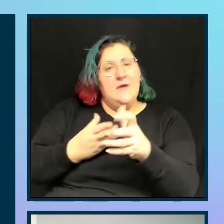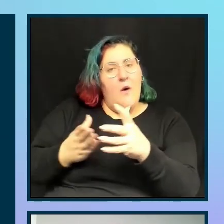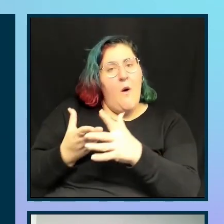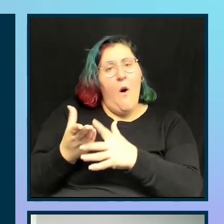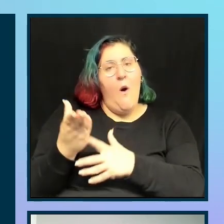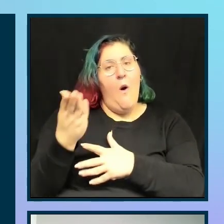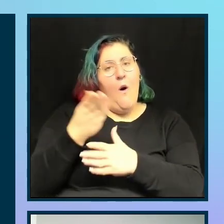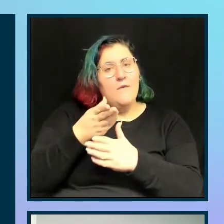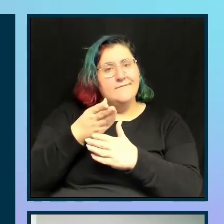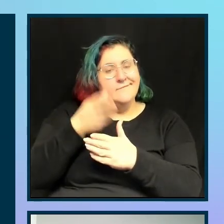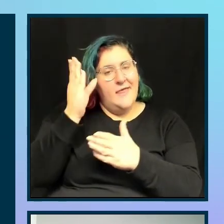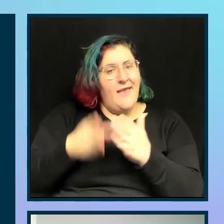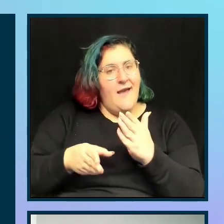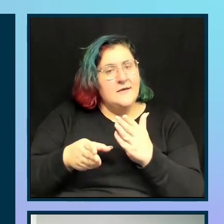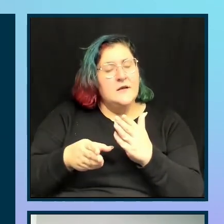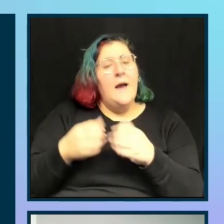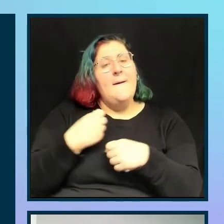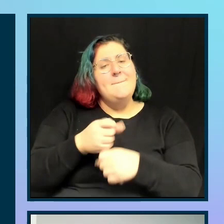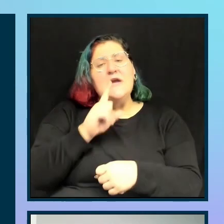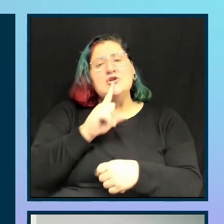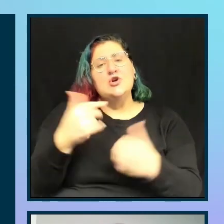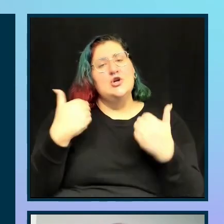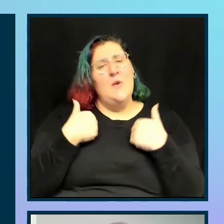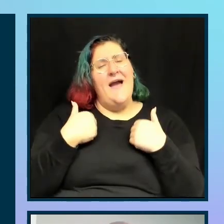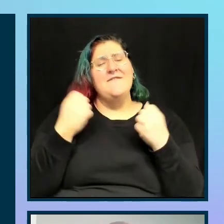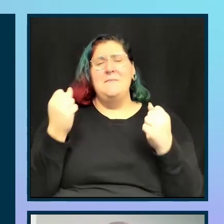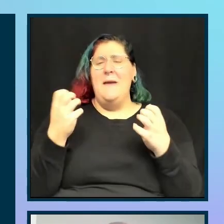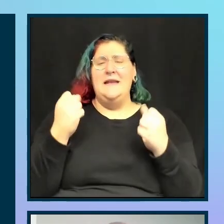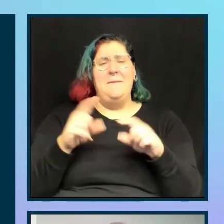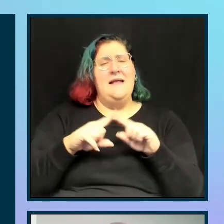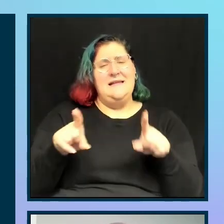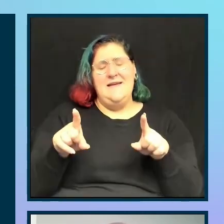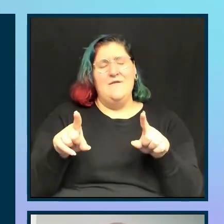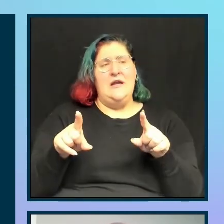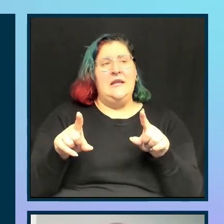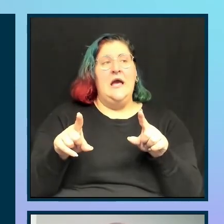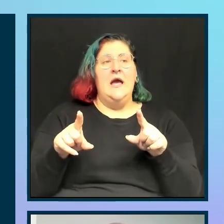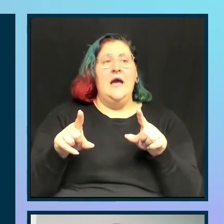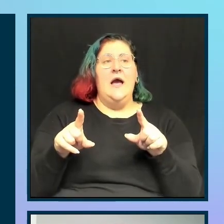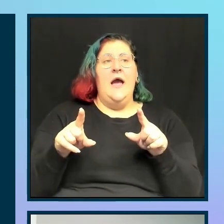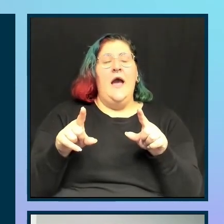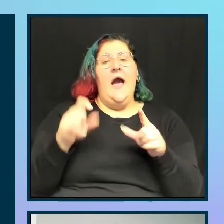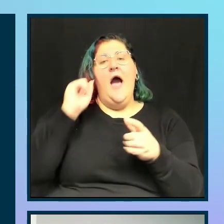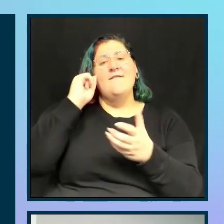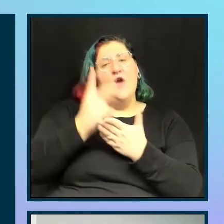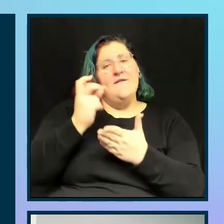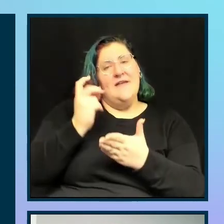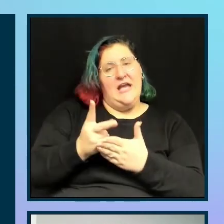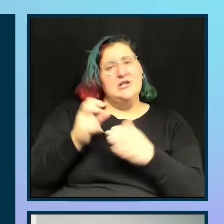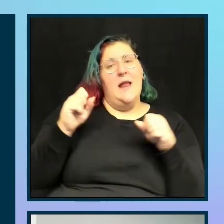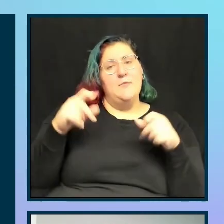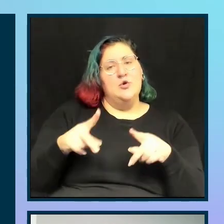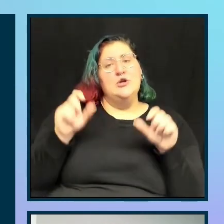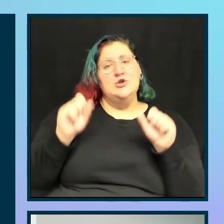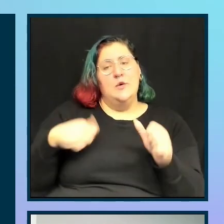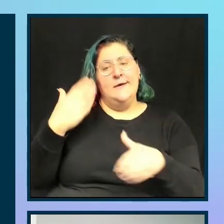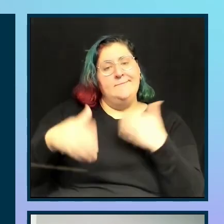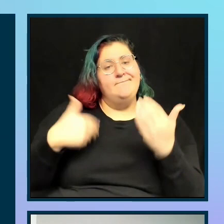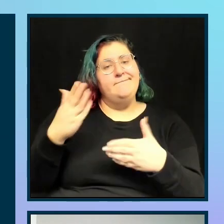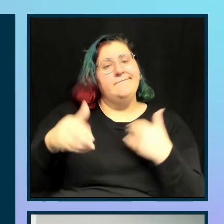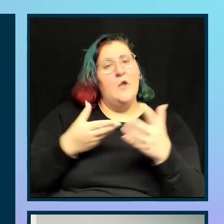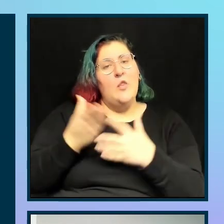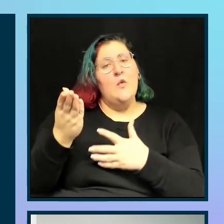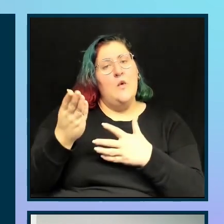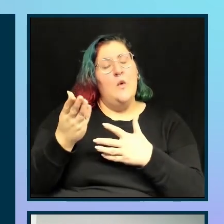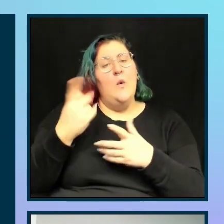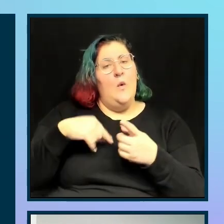that you're going to streamline the entire production process as you move from this point on. There are analogous procedures. We have different types